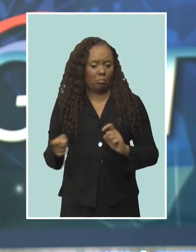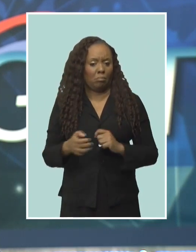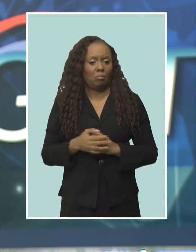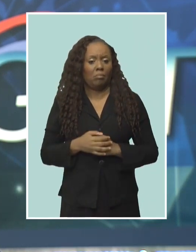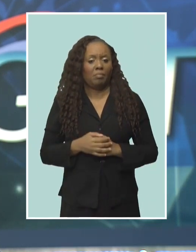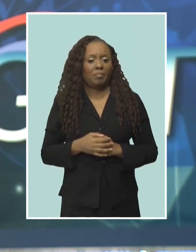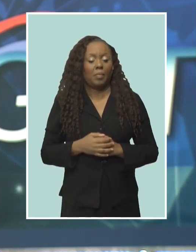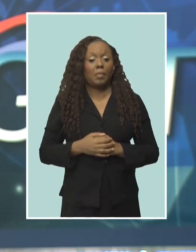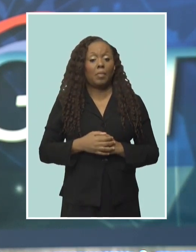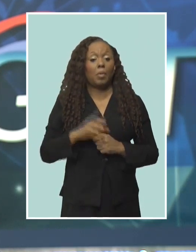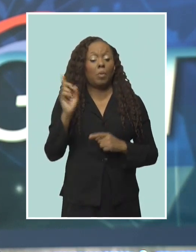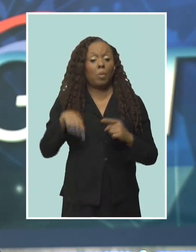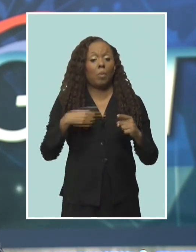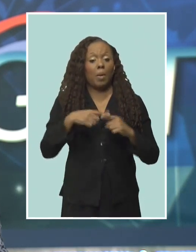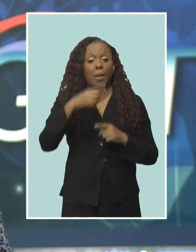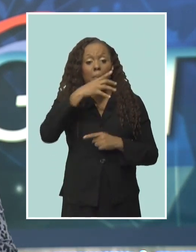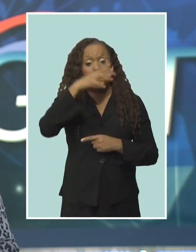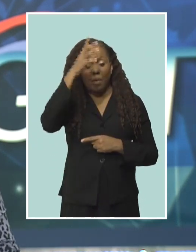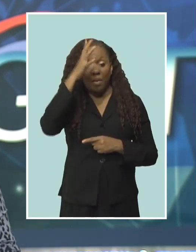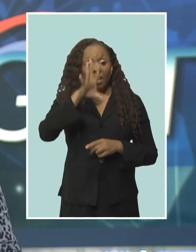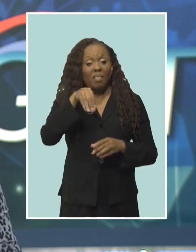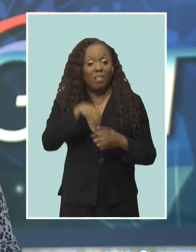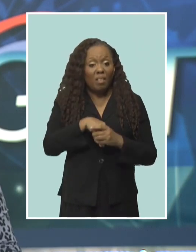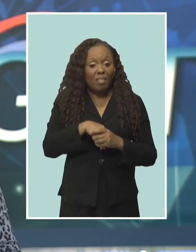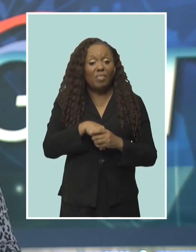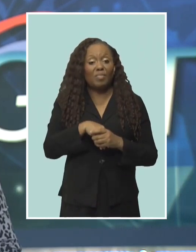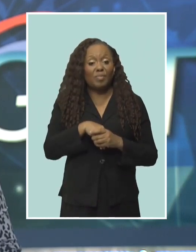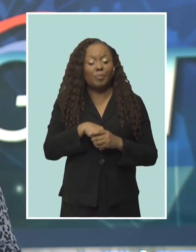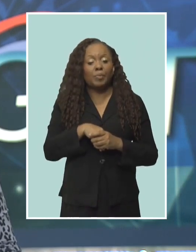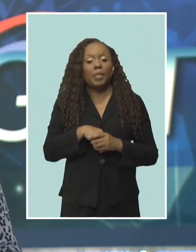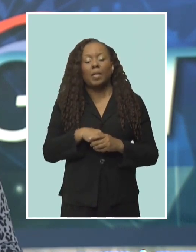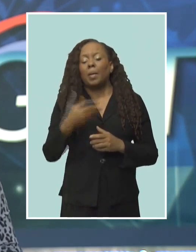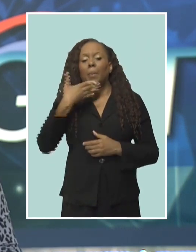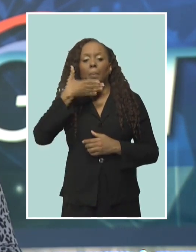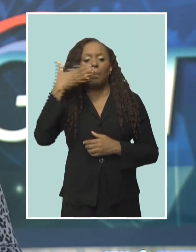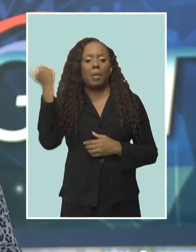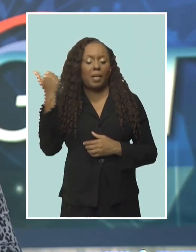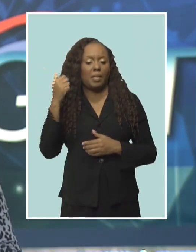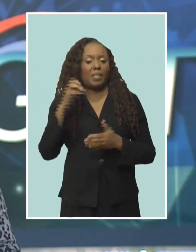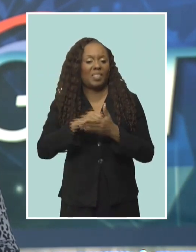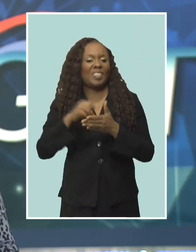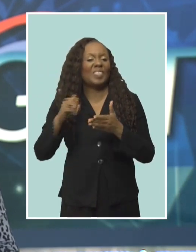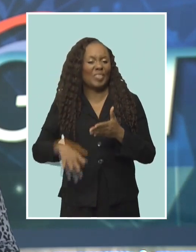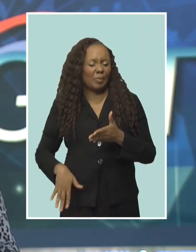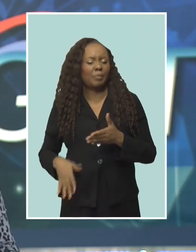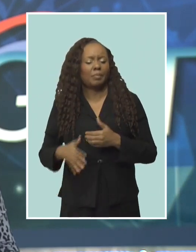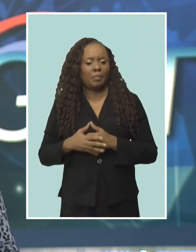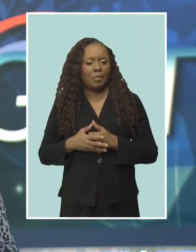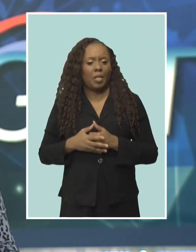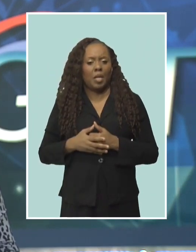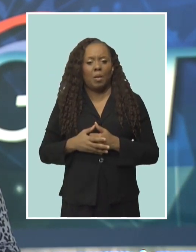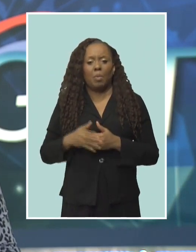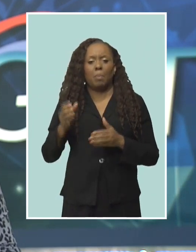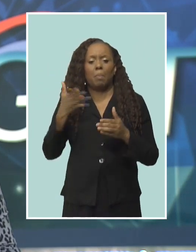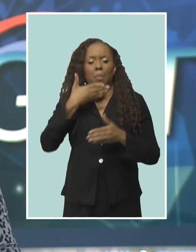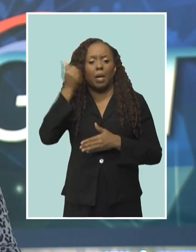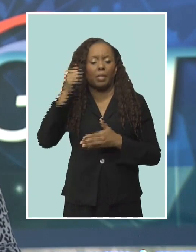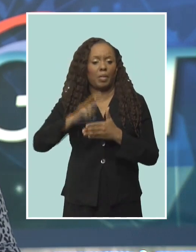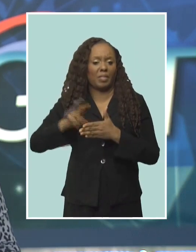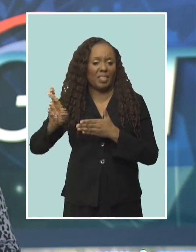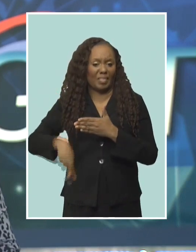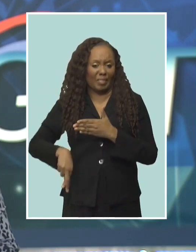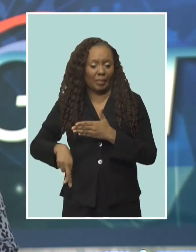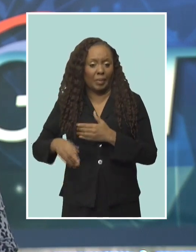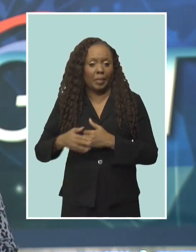root. She says the evidence shows parental involvement is one of the greatest determinants when it comes to student